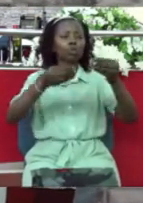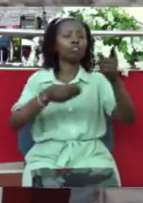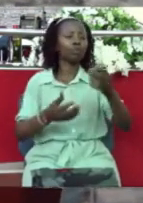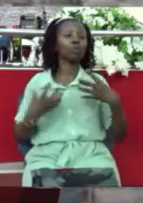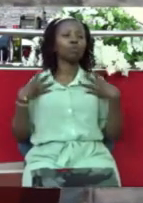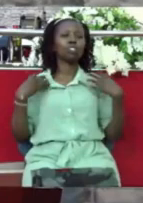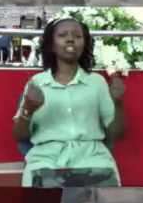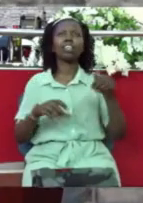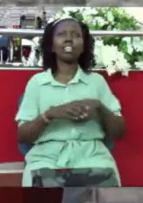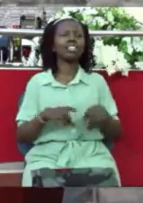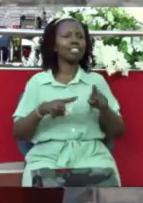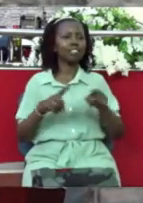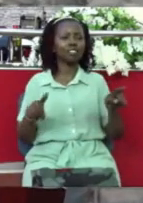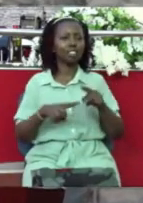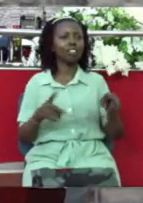whatever area that you need.